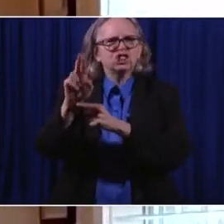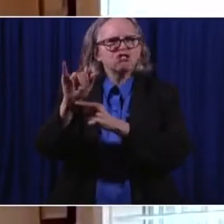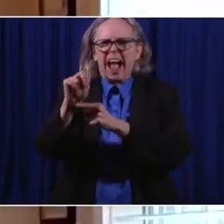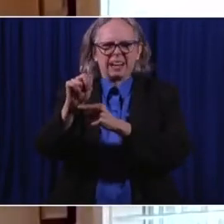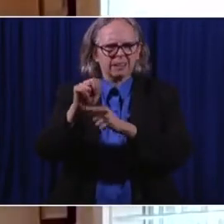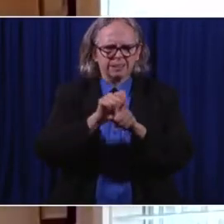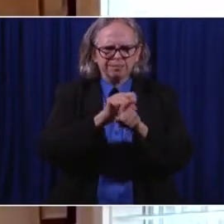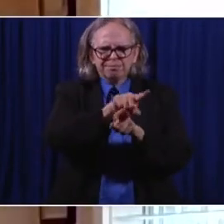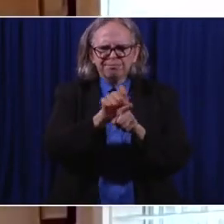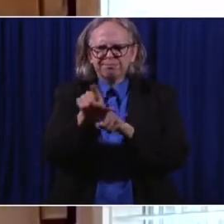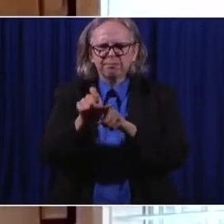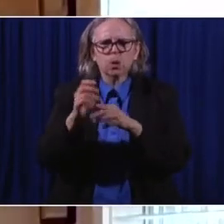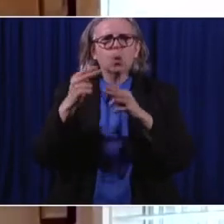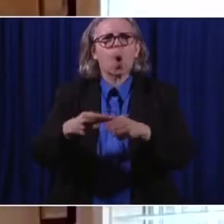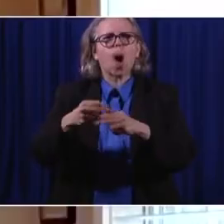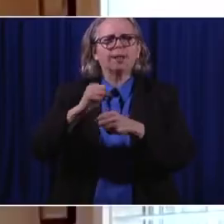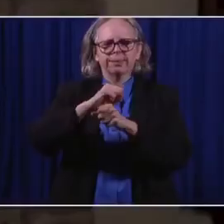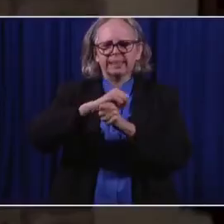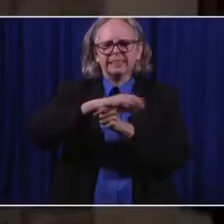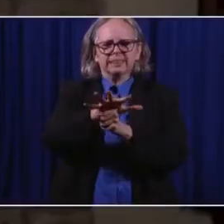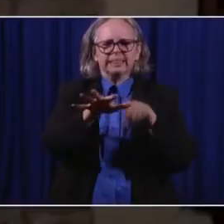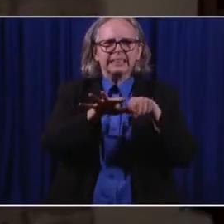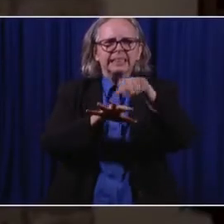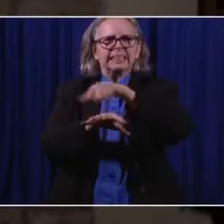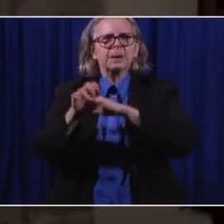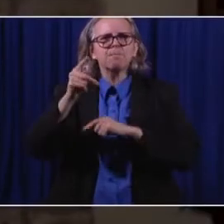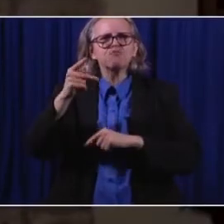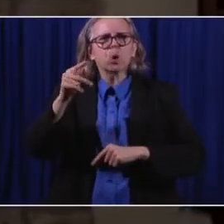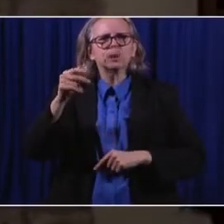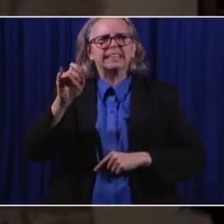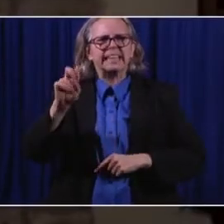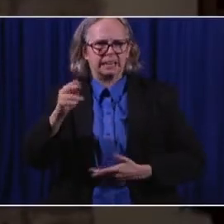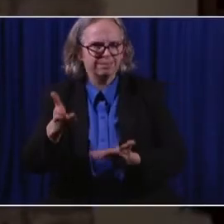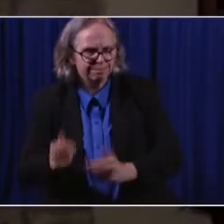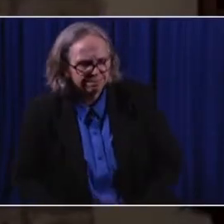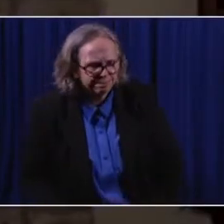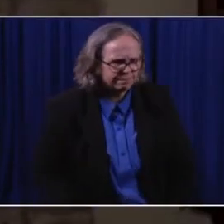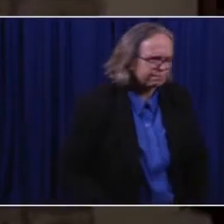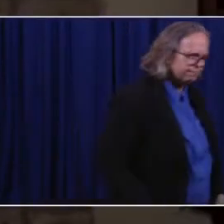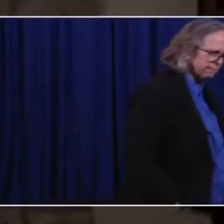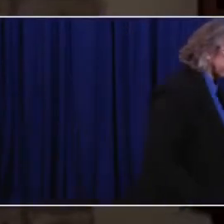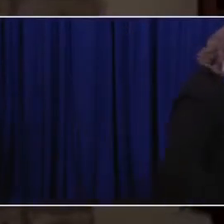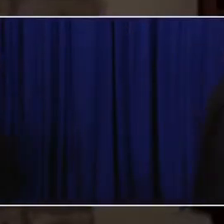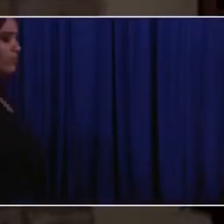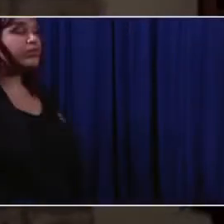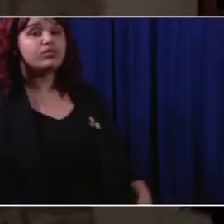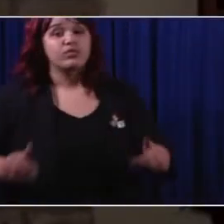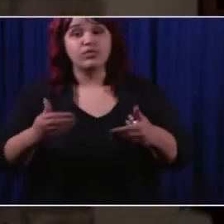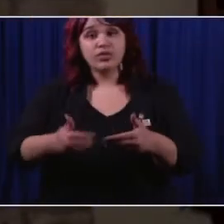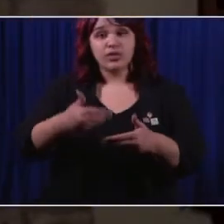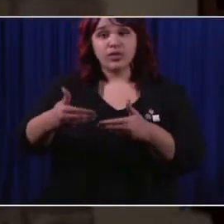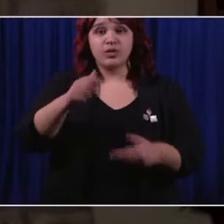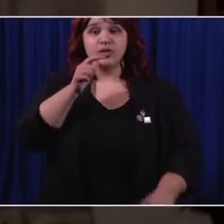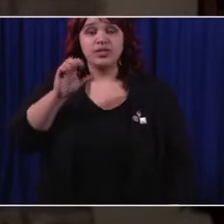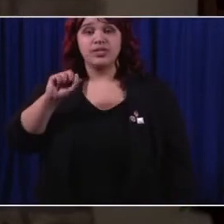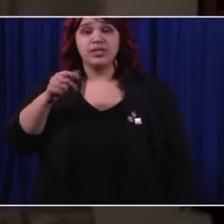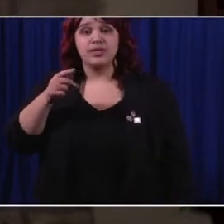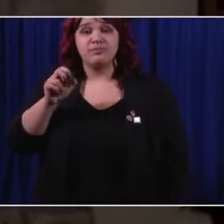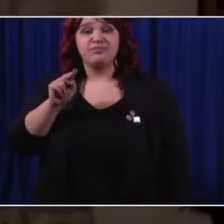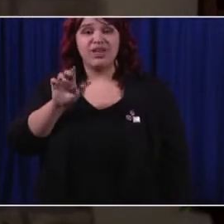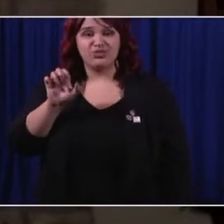Next question is from Spencer Hickey at Hannah News Service. Thank you. Governor, you've talked about the Moderna and